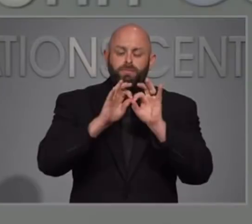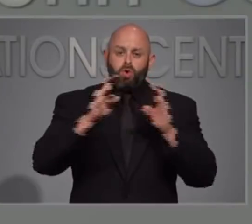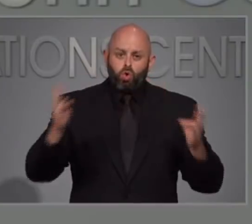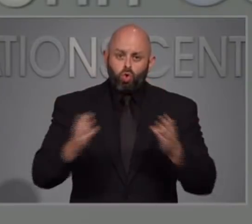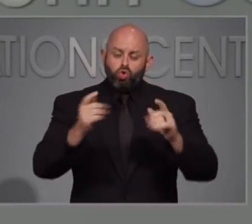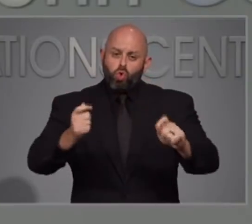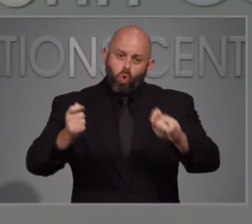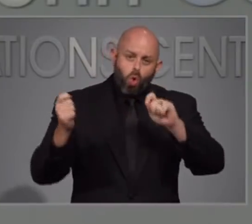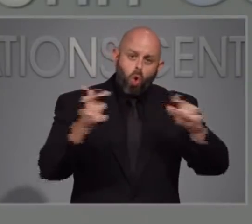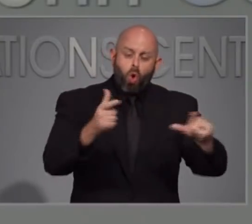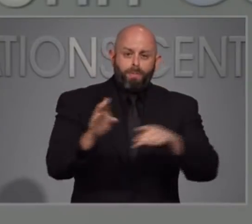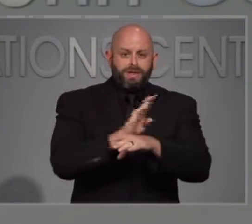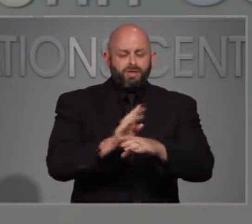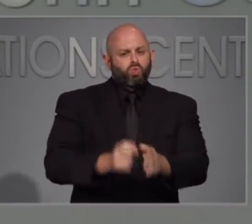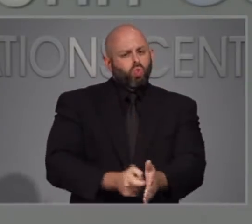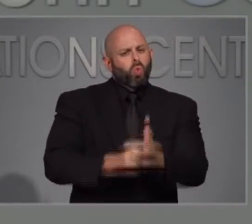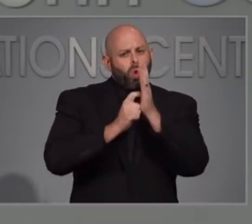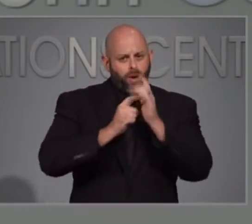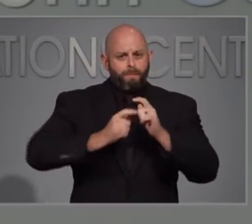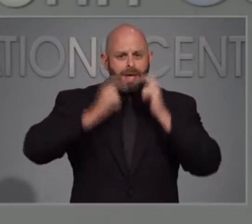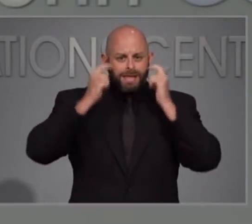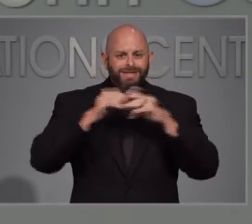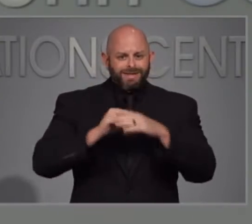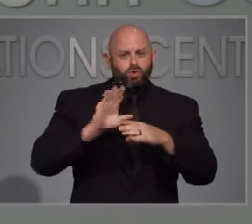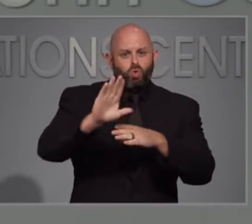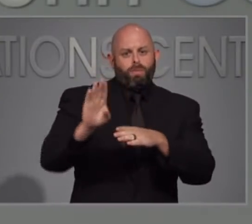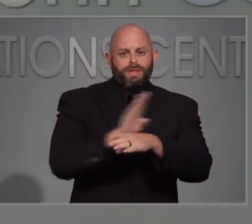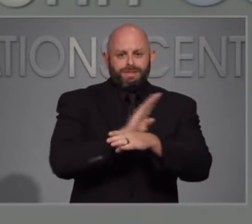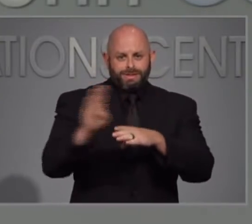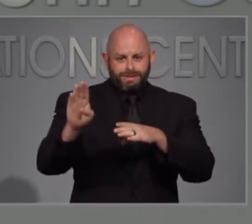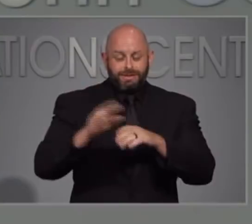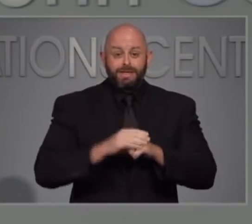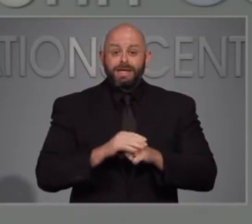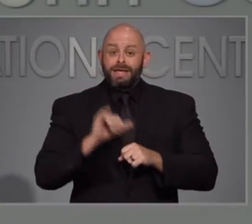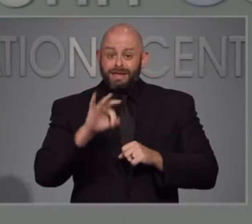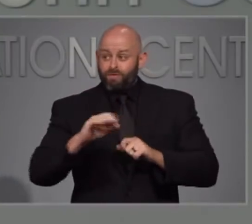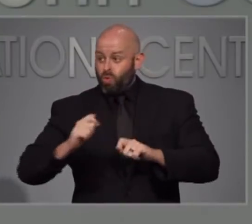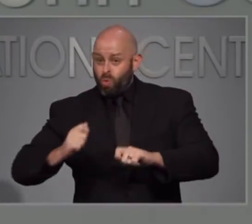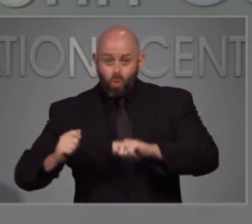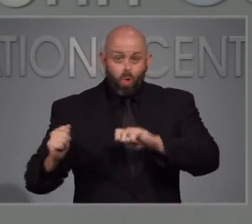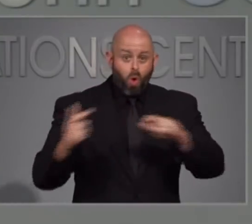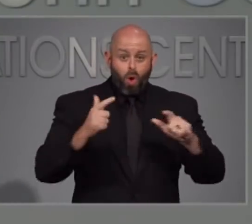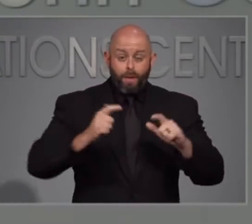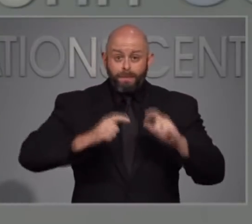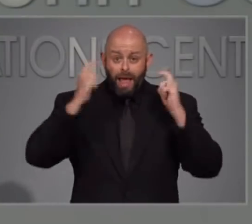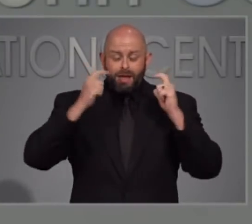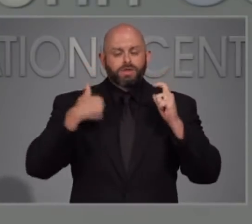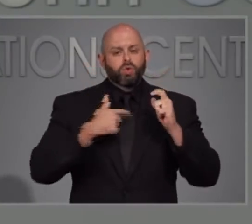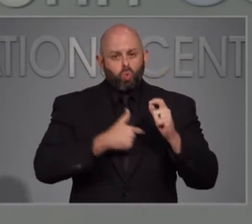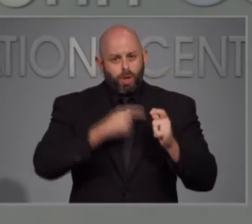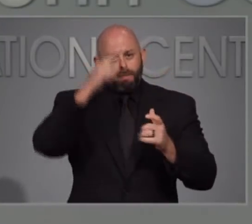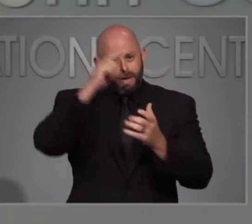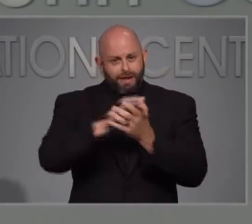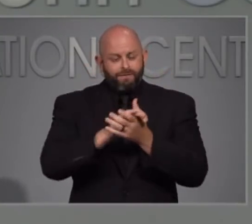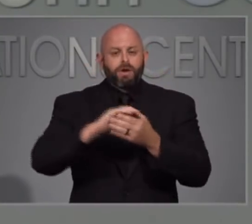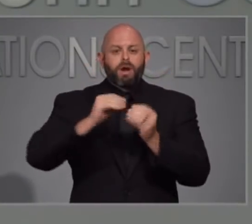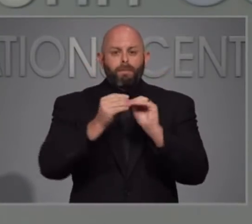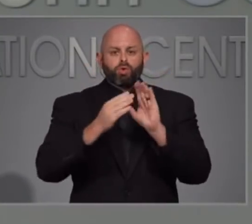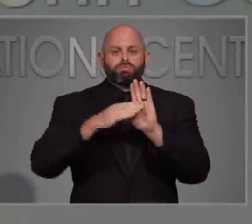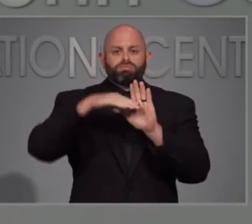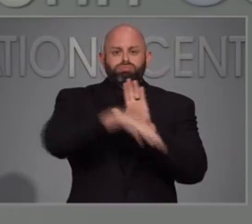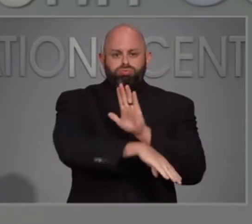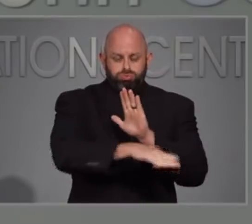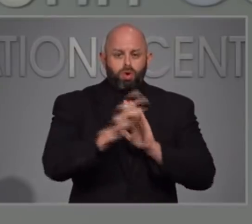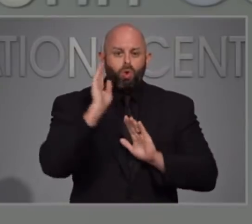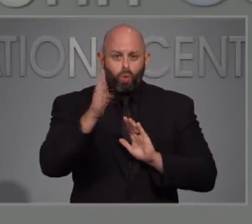to wear this mask, because when that happens, we believe these numbers will level out and we can